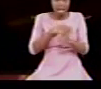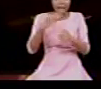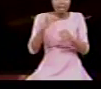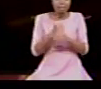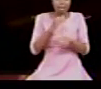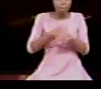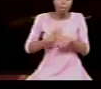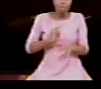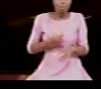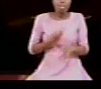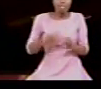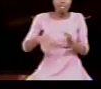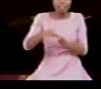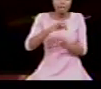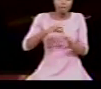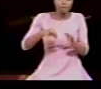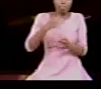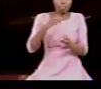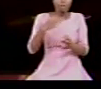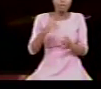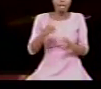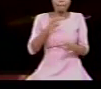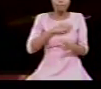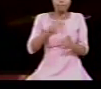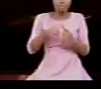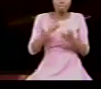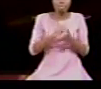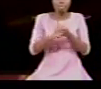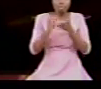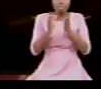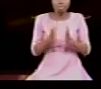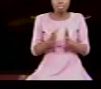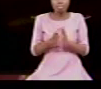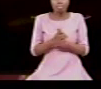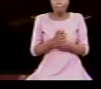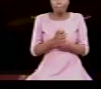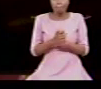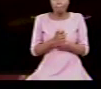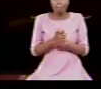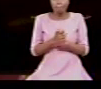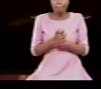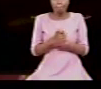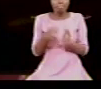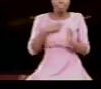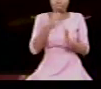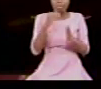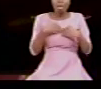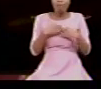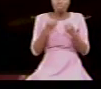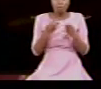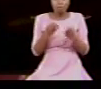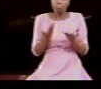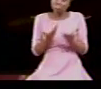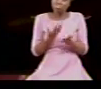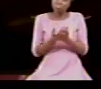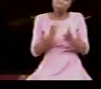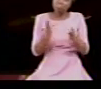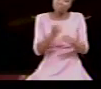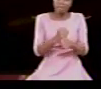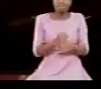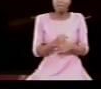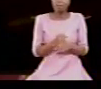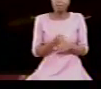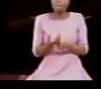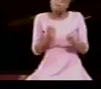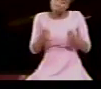upon us the fellowship of the ministering to the saints. Take. But they don't have much. I said, please take. I'll manage what I